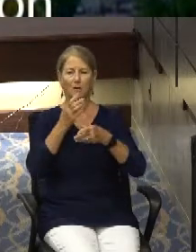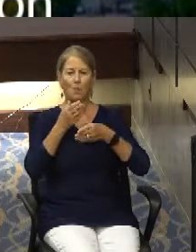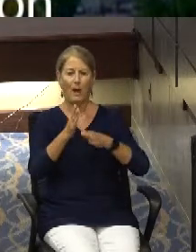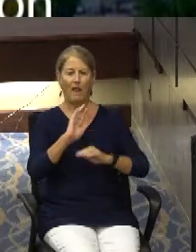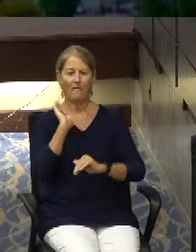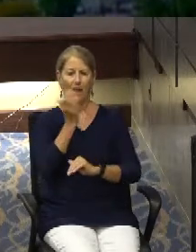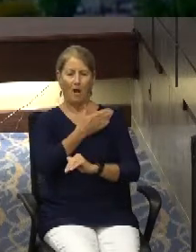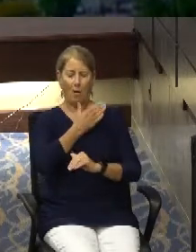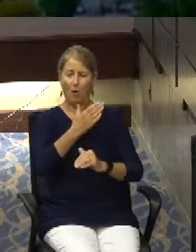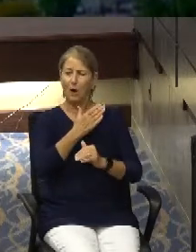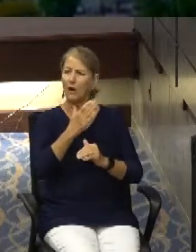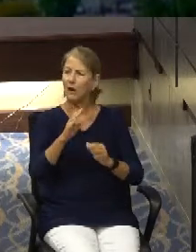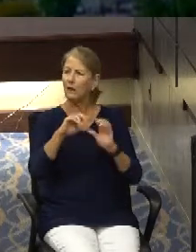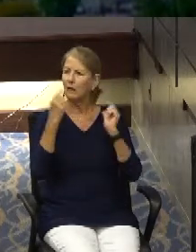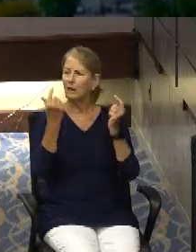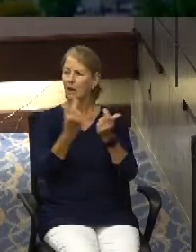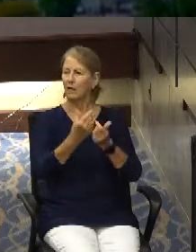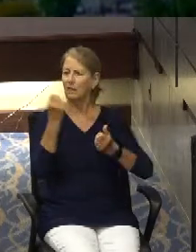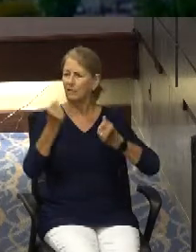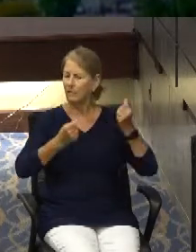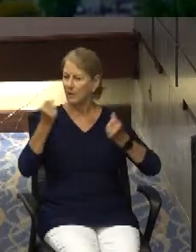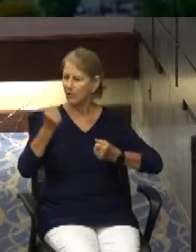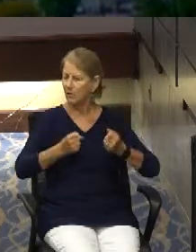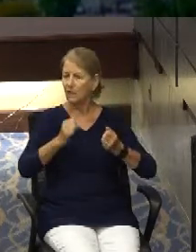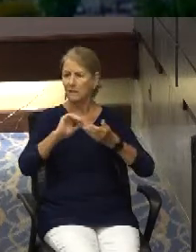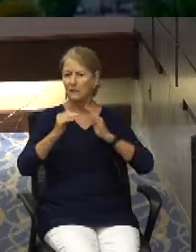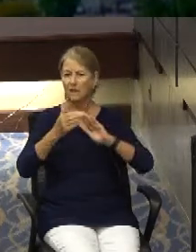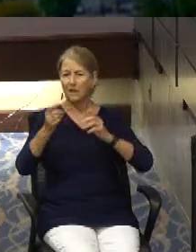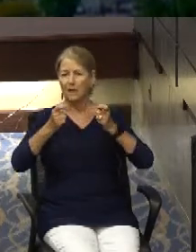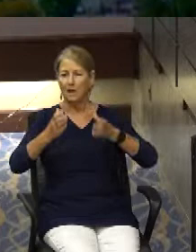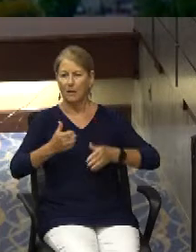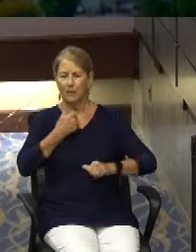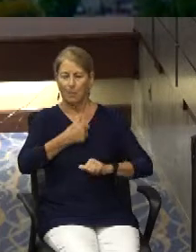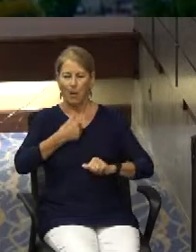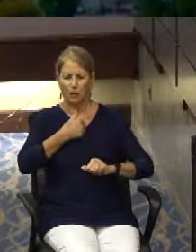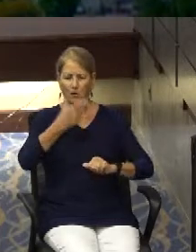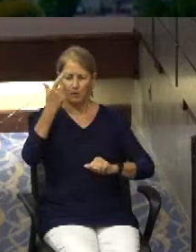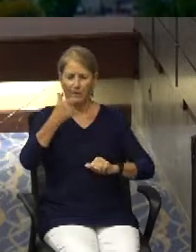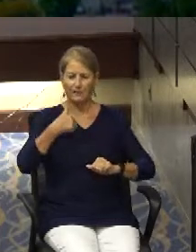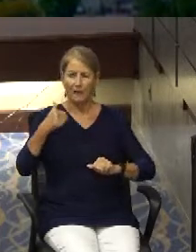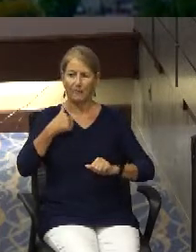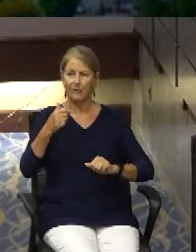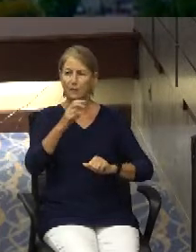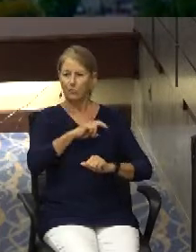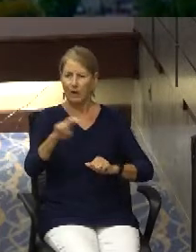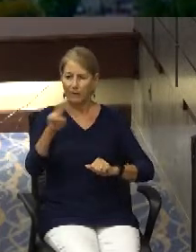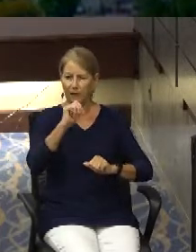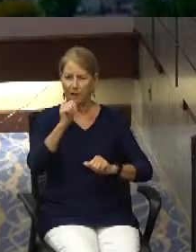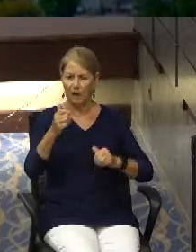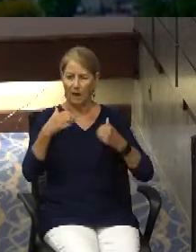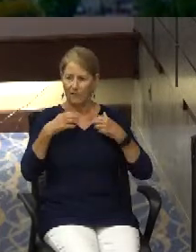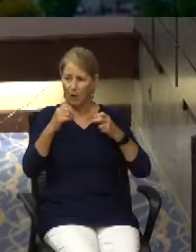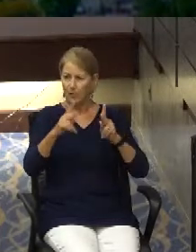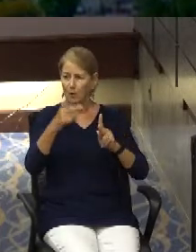City Manager, and I'm going to apologize because I've been traveling and hadn't had an opportunity for my